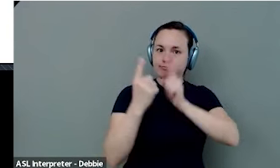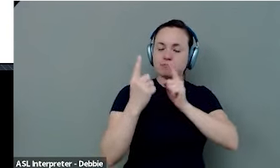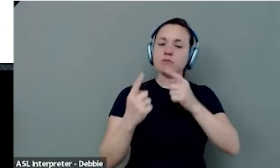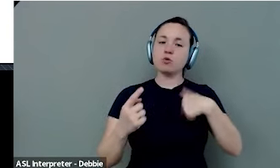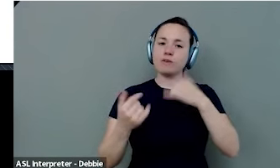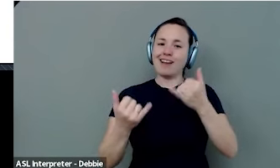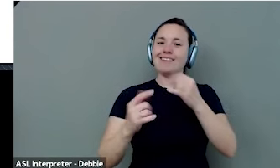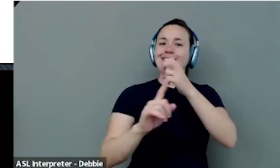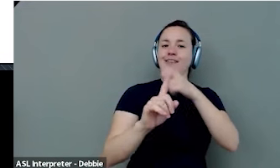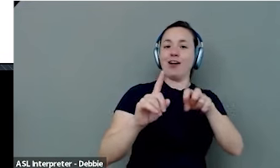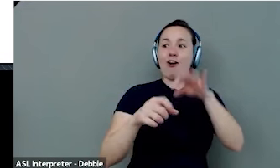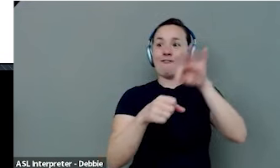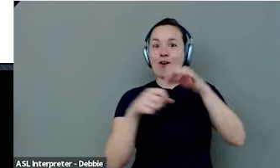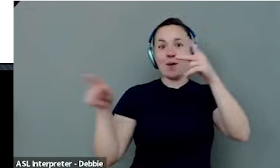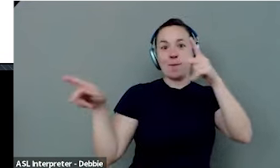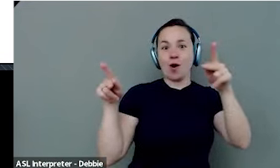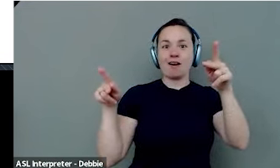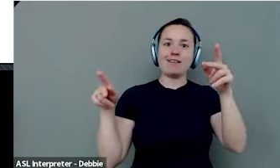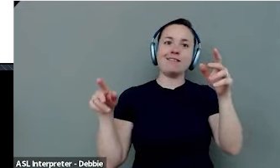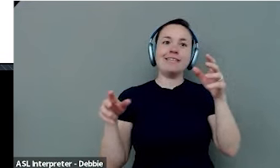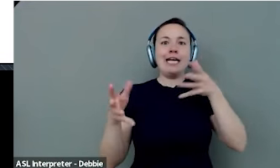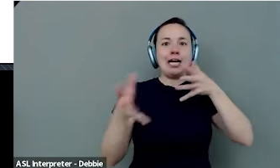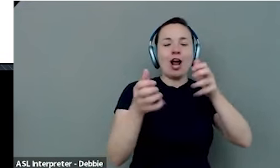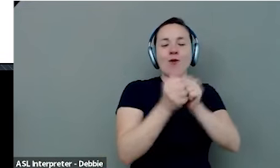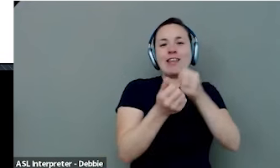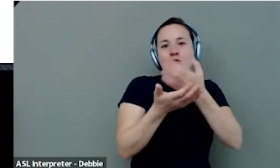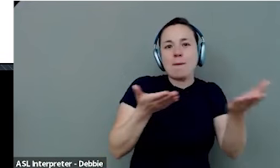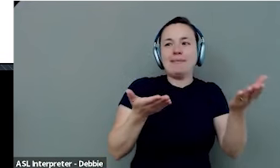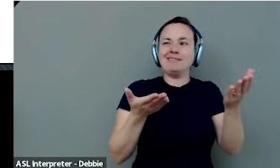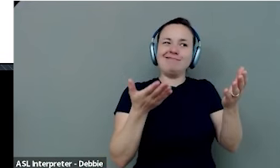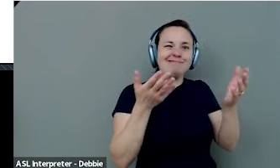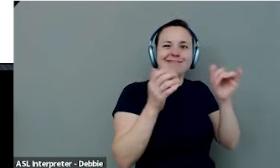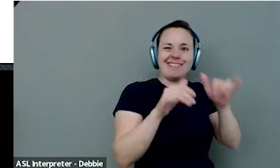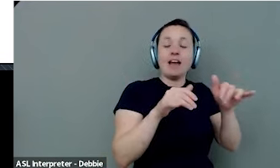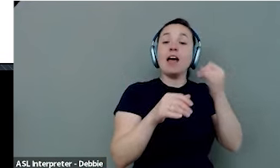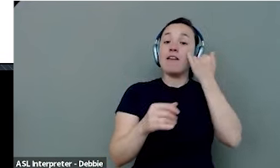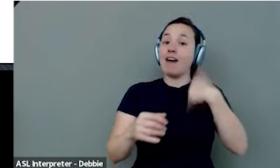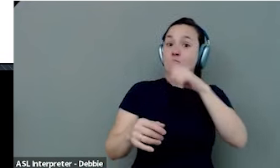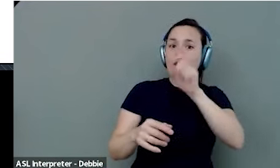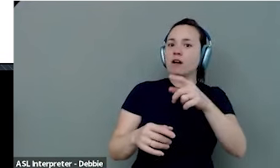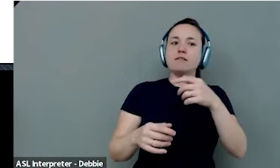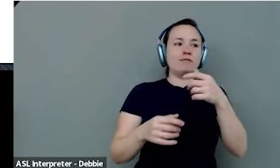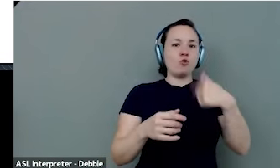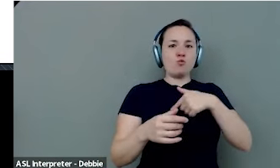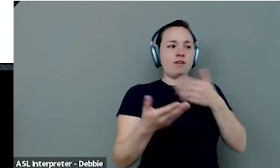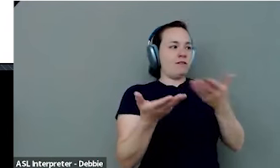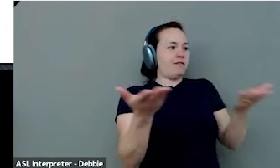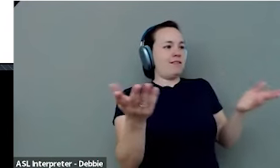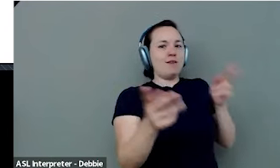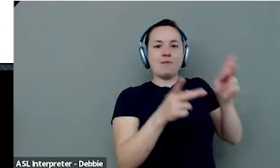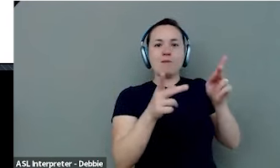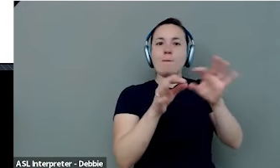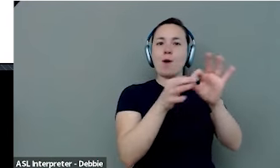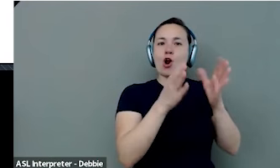to the voting party / interacting with the equipment. And if you have any questions, feel free to reach out to all of our incredible community